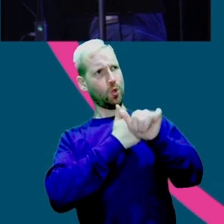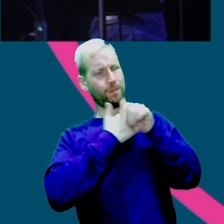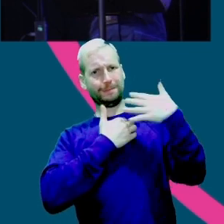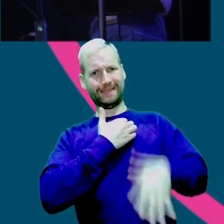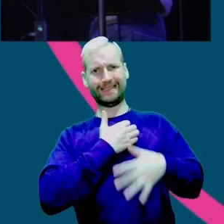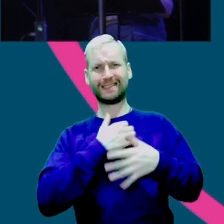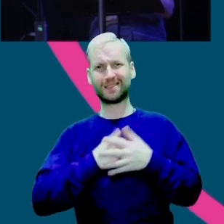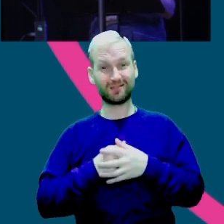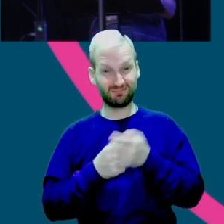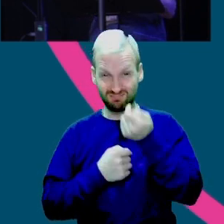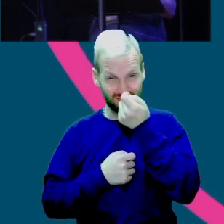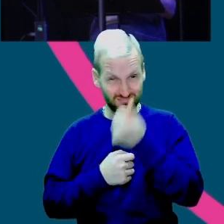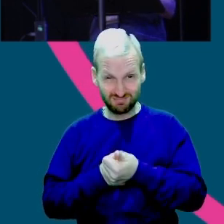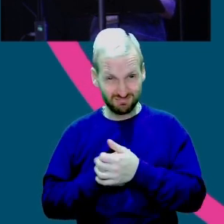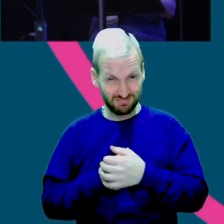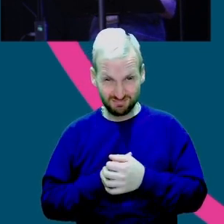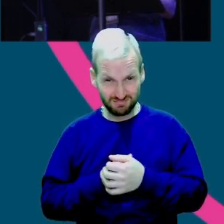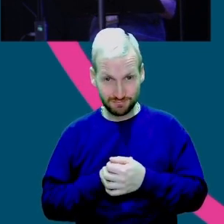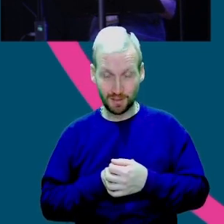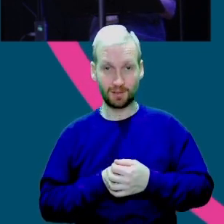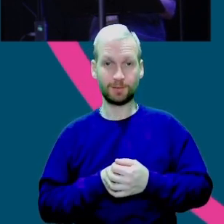please.